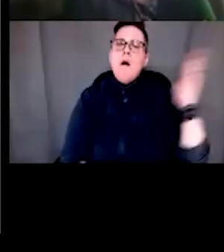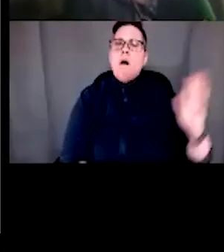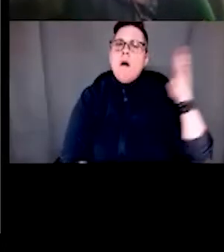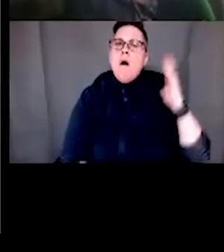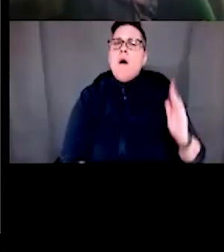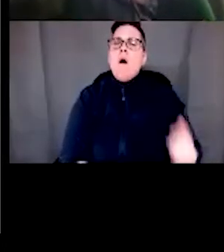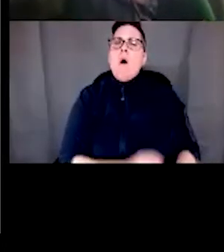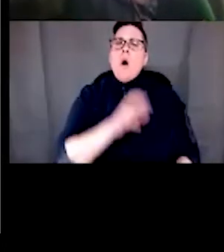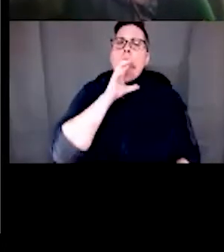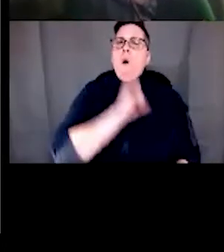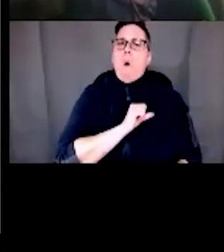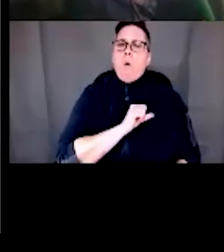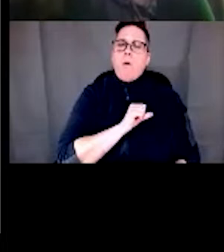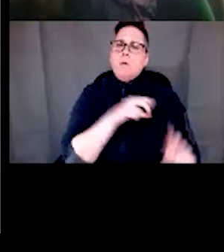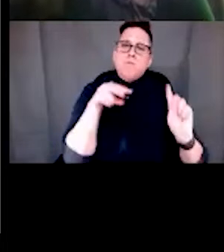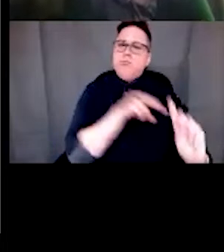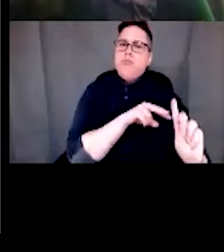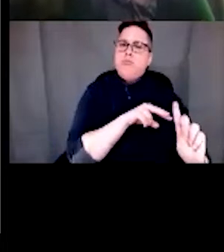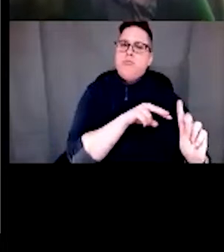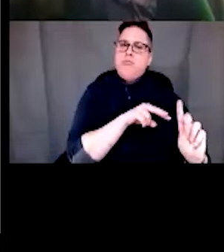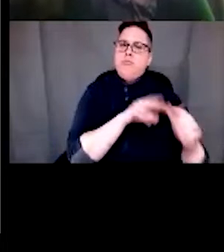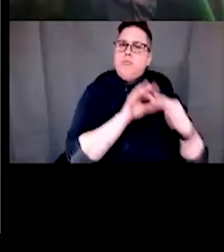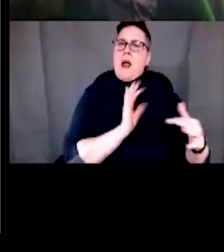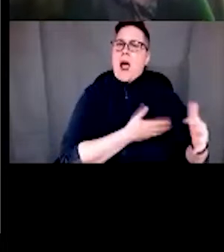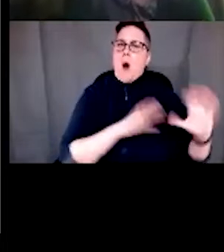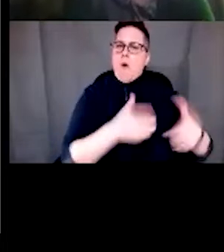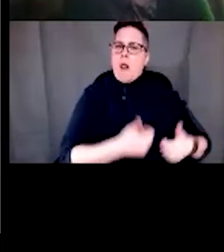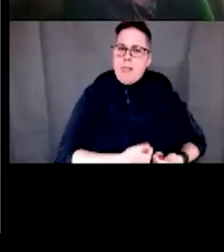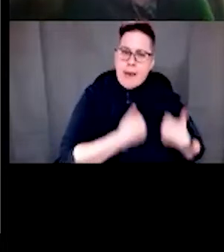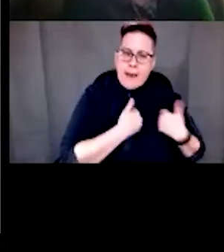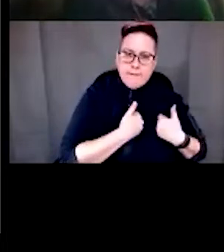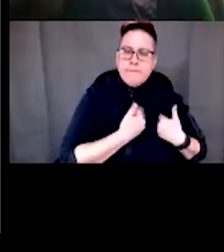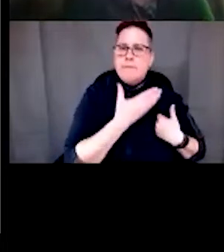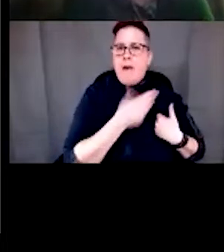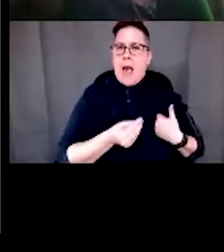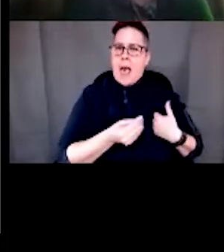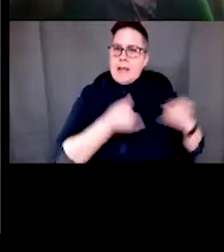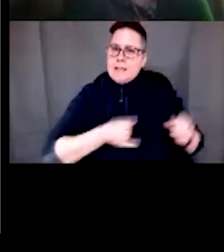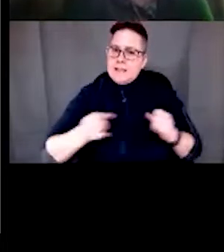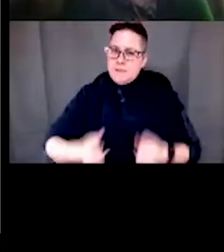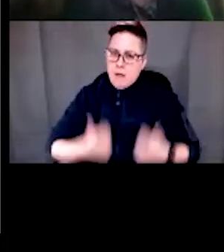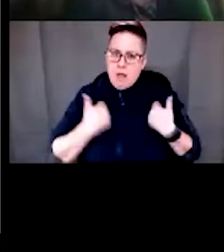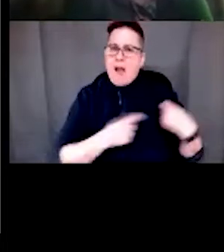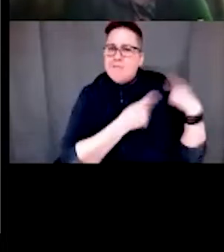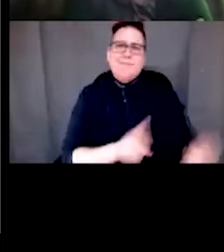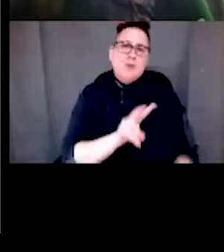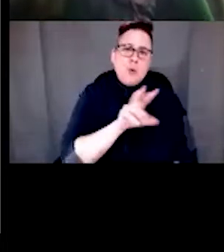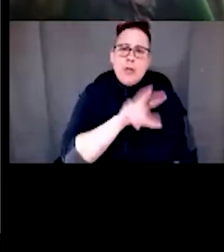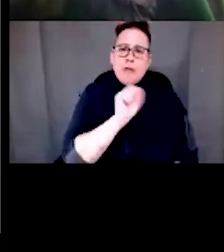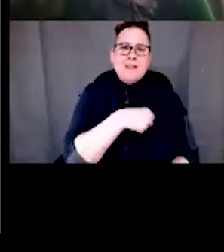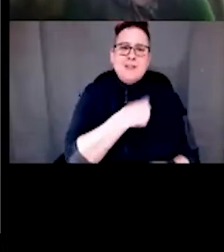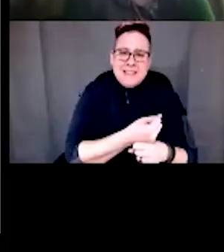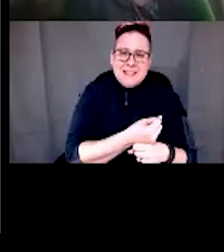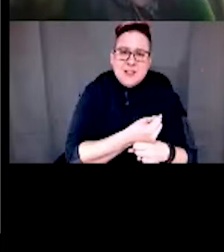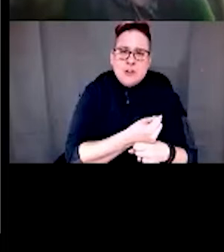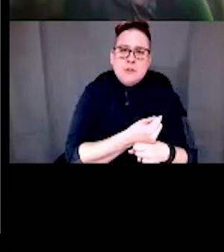has dominated our group life and our individual existence for several hundred years sees